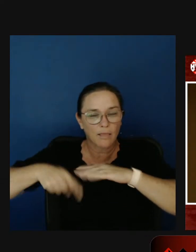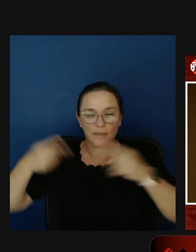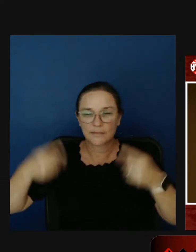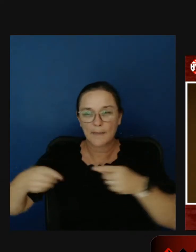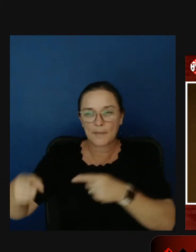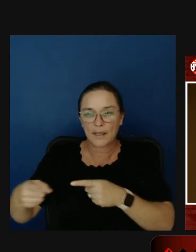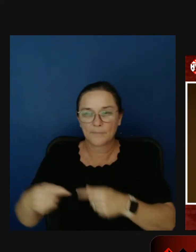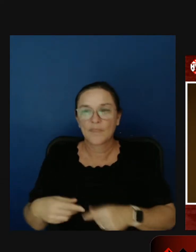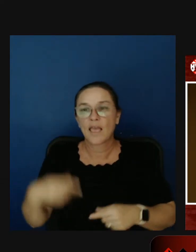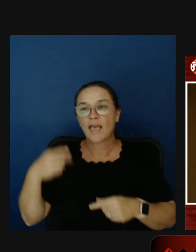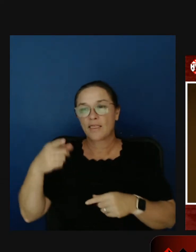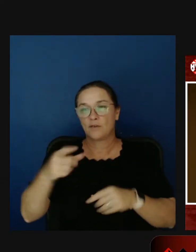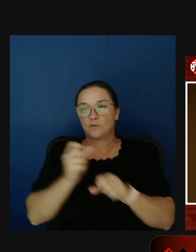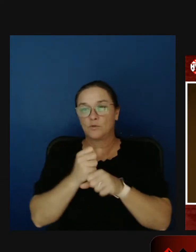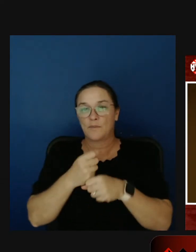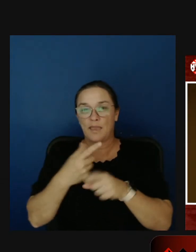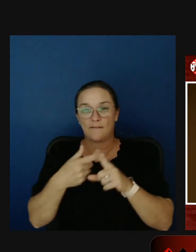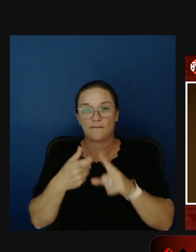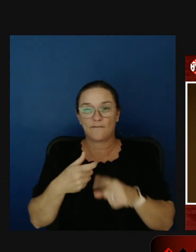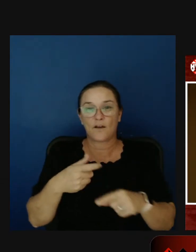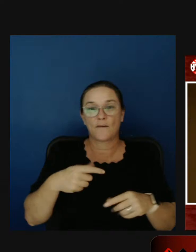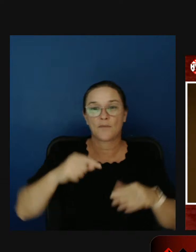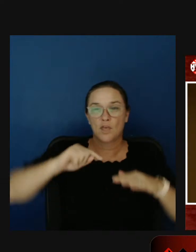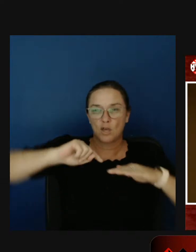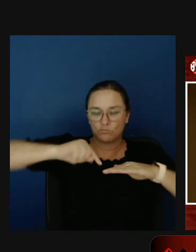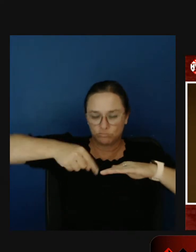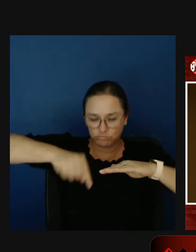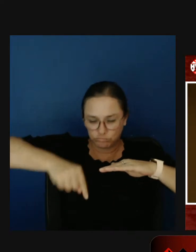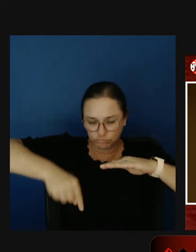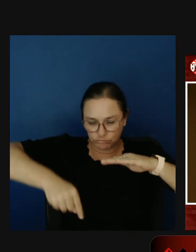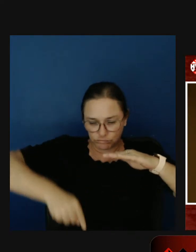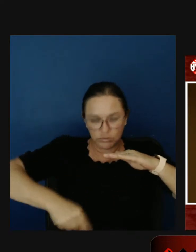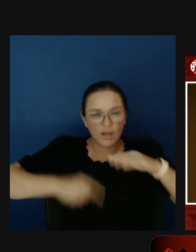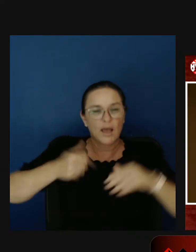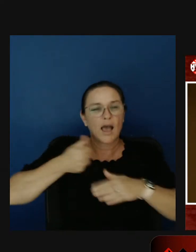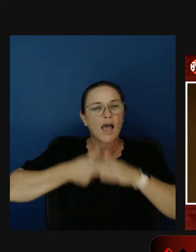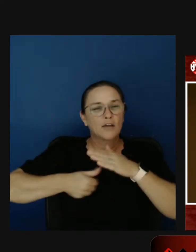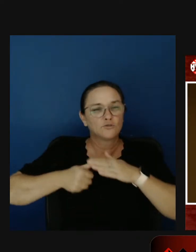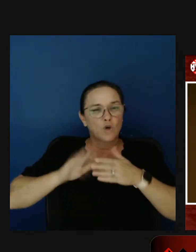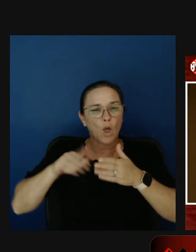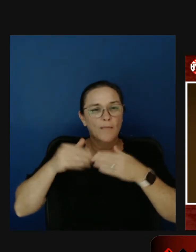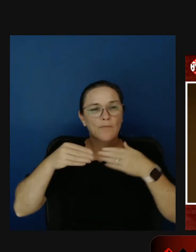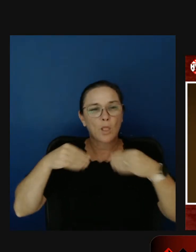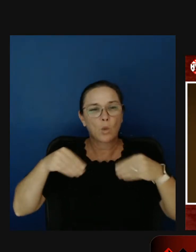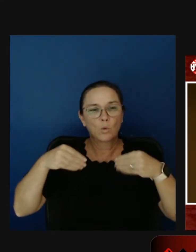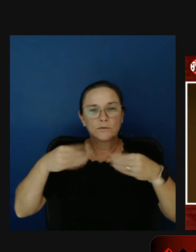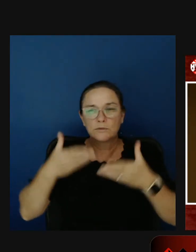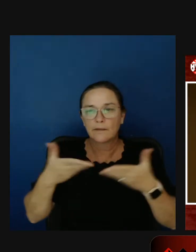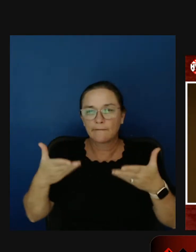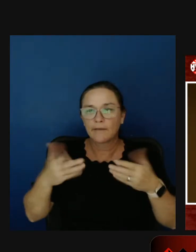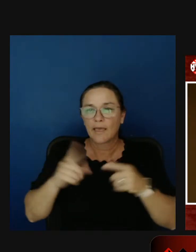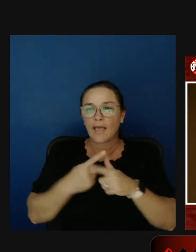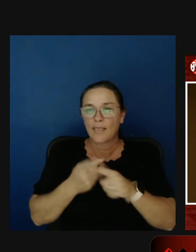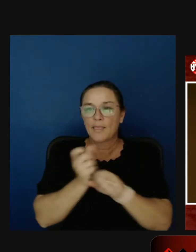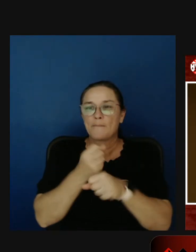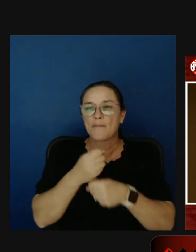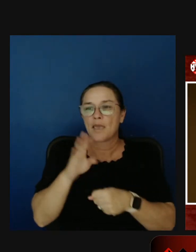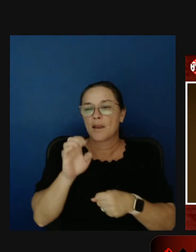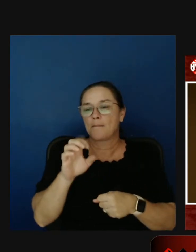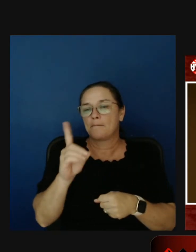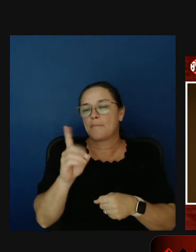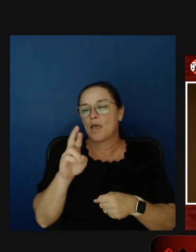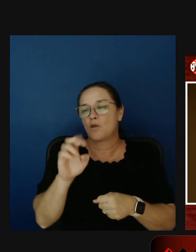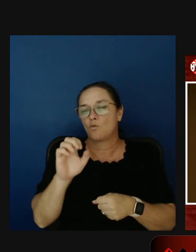from drilling and coal mines burrowing under all this loose sediment, and they were able to put together a bedrock map that